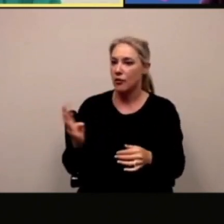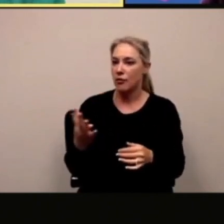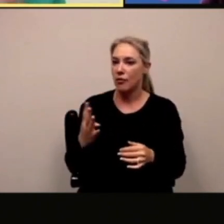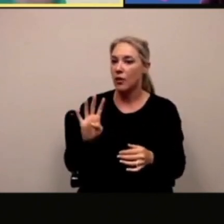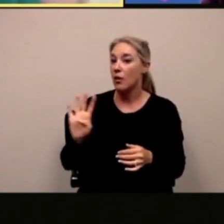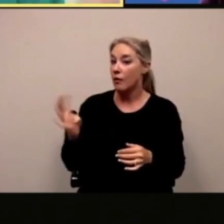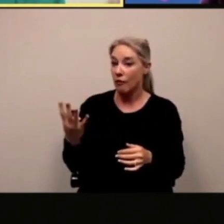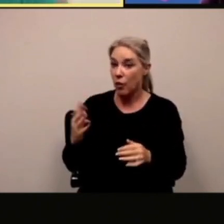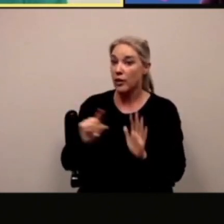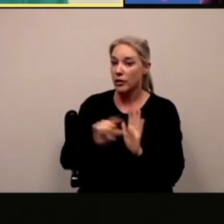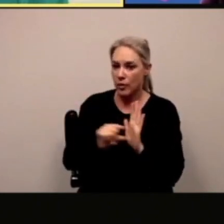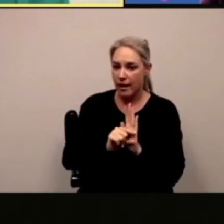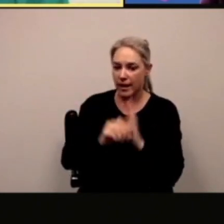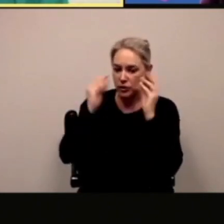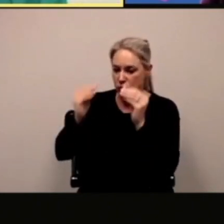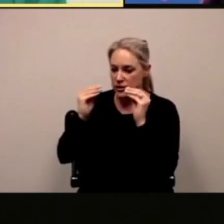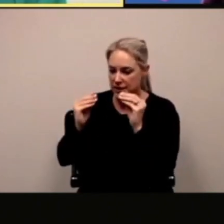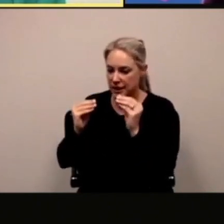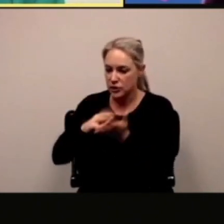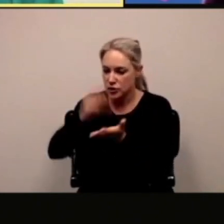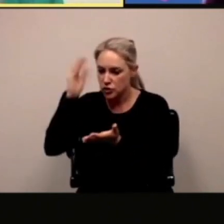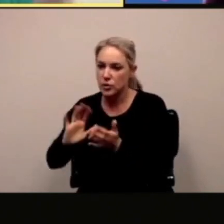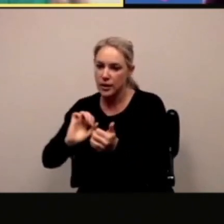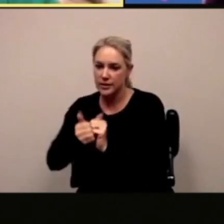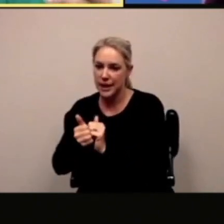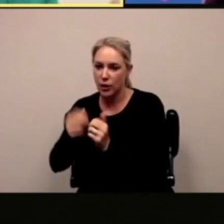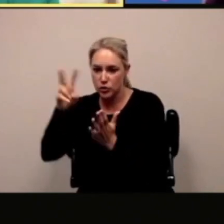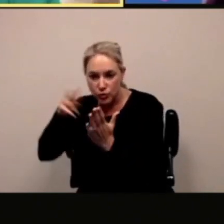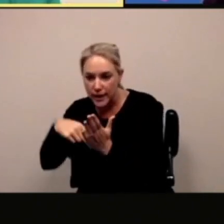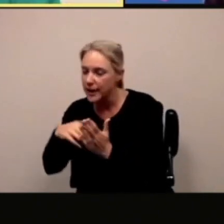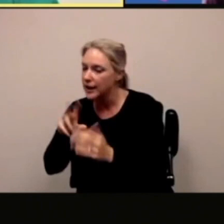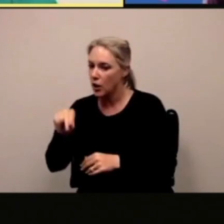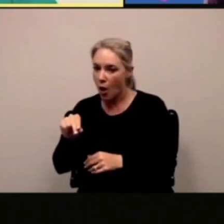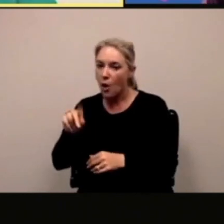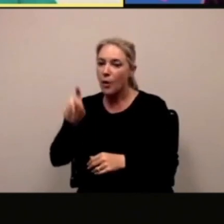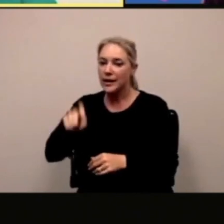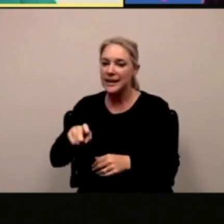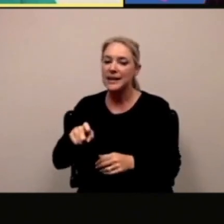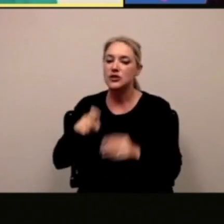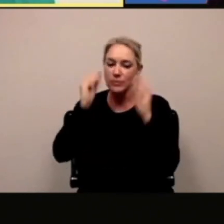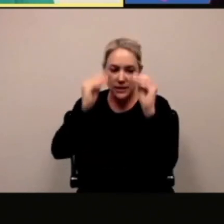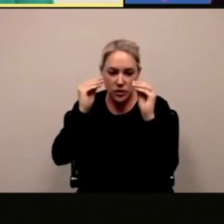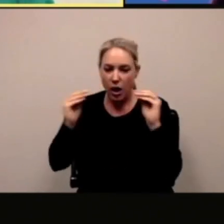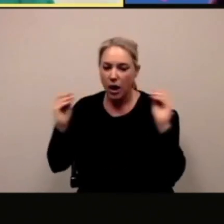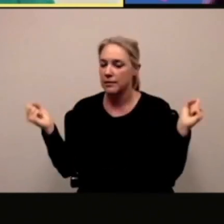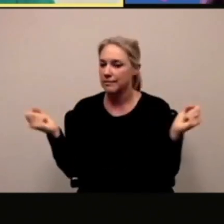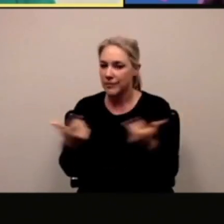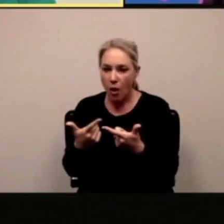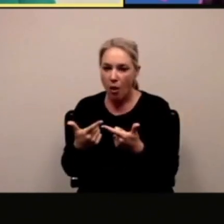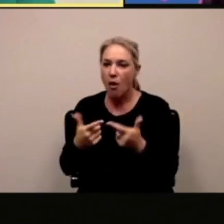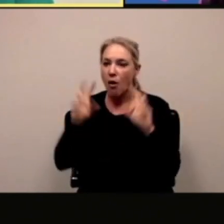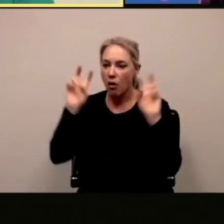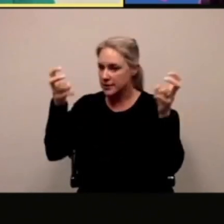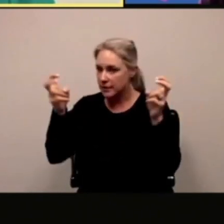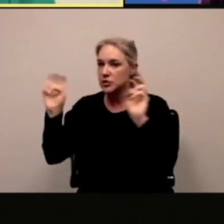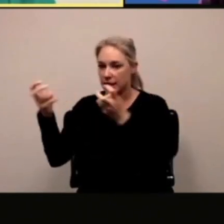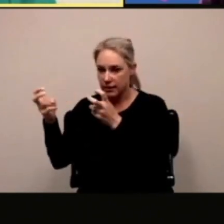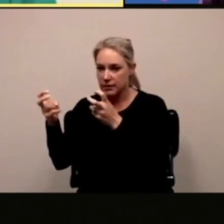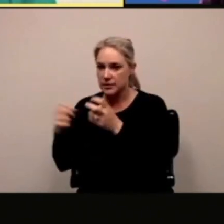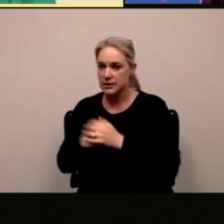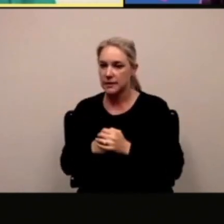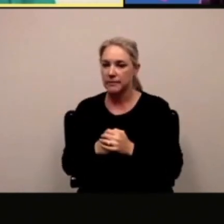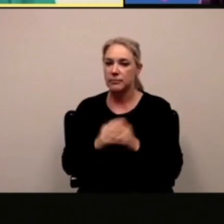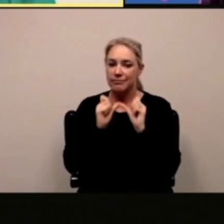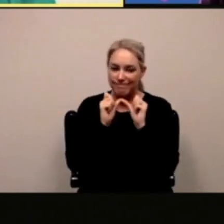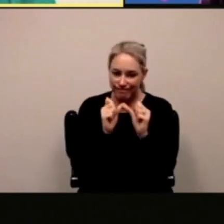week. When the computer science teacher is in school, it has to be taught, it has to be immersive, it has to be continual, and I think